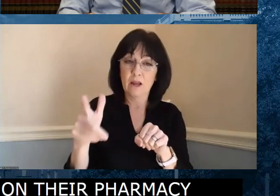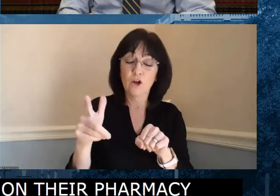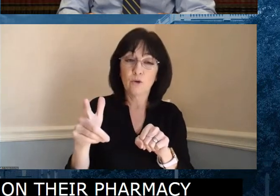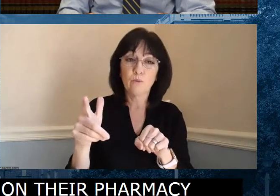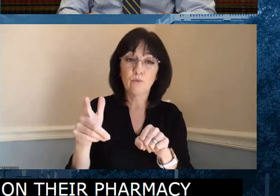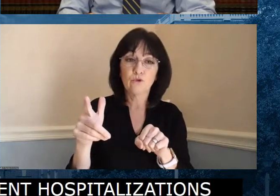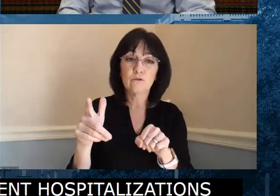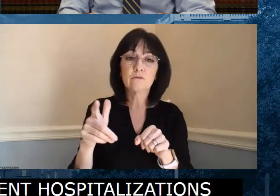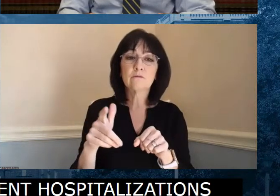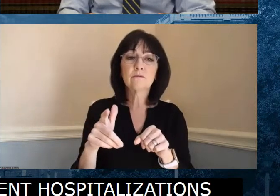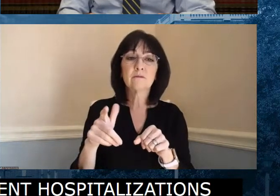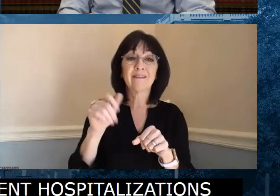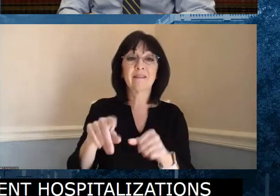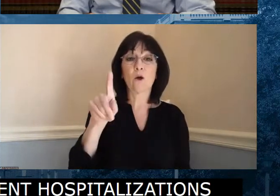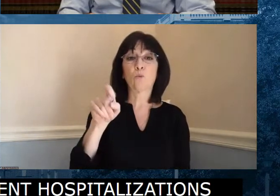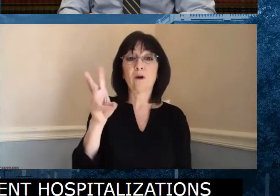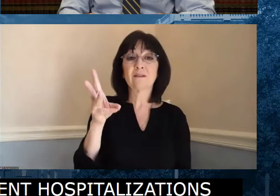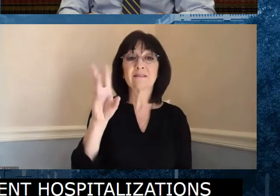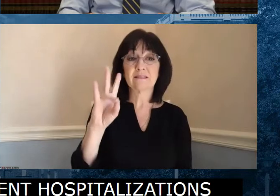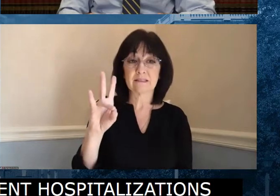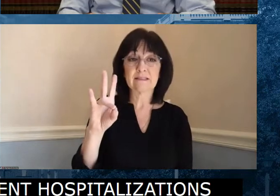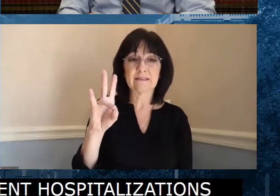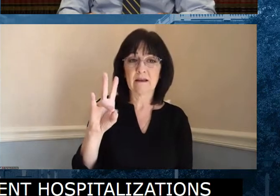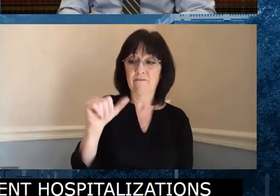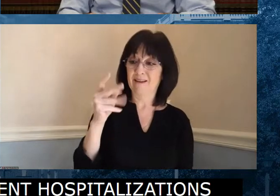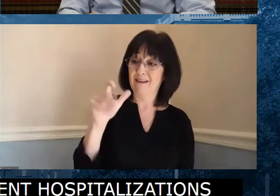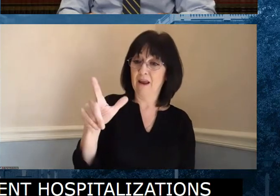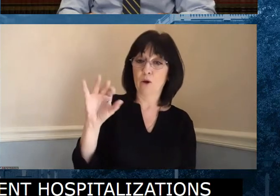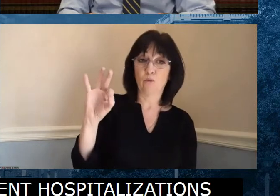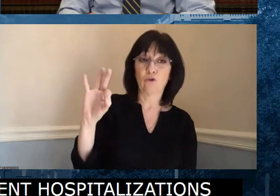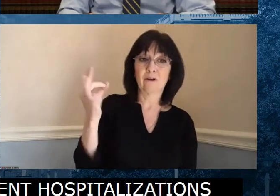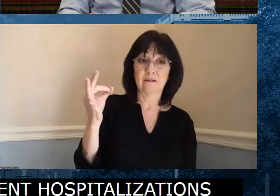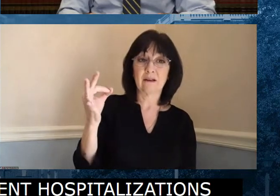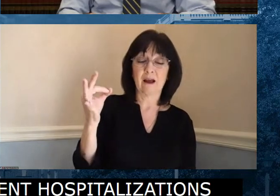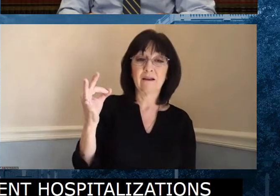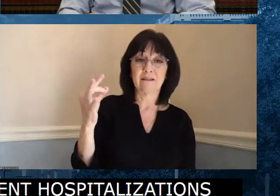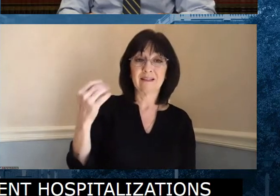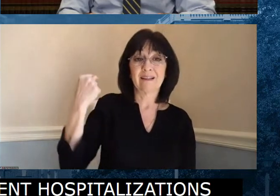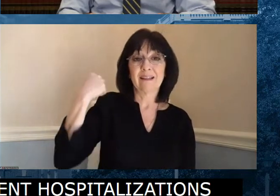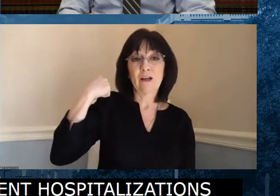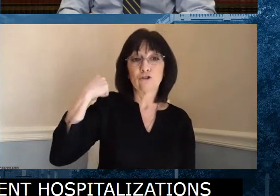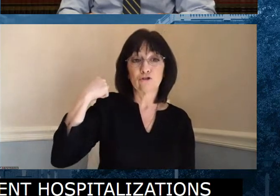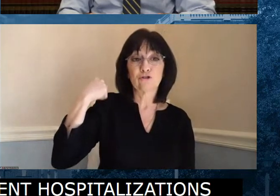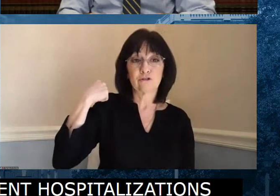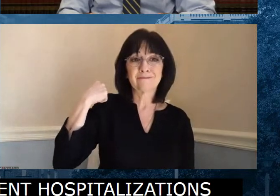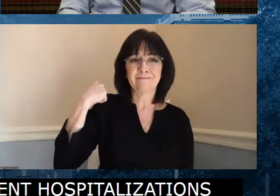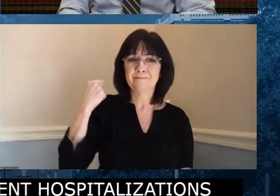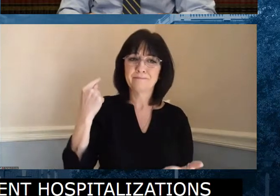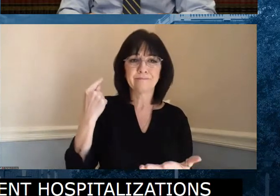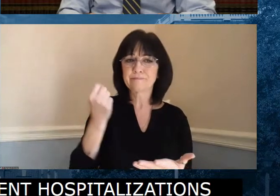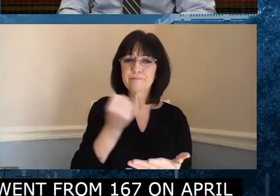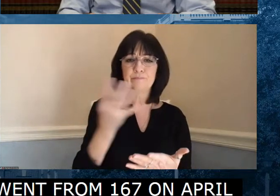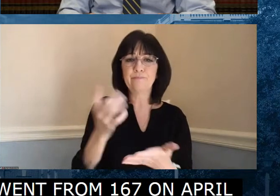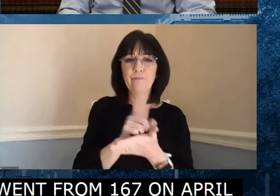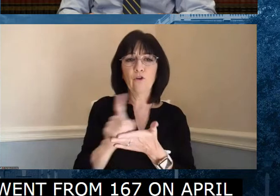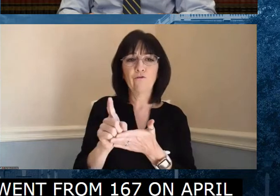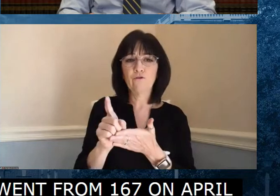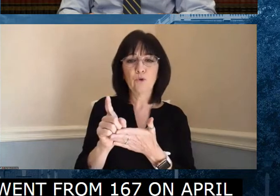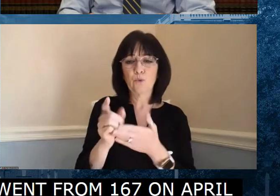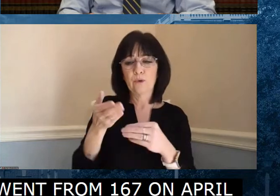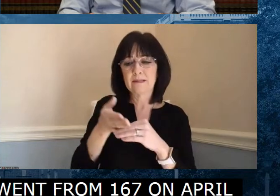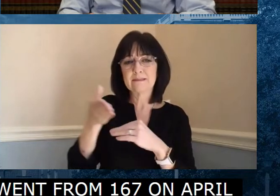from 167 on April the 9th to just a couple weeks later